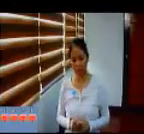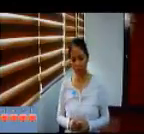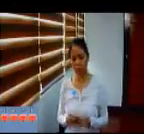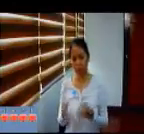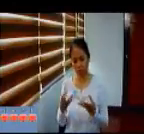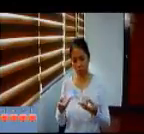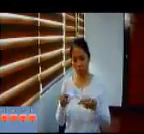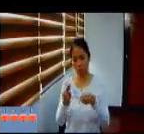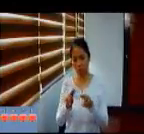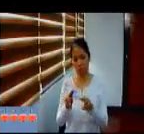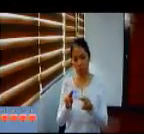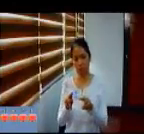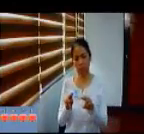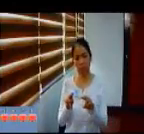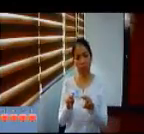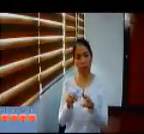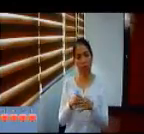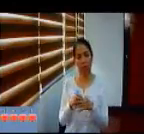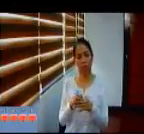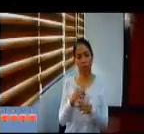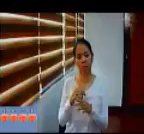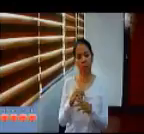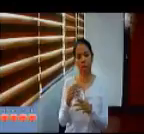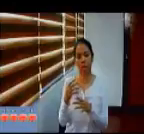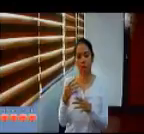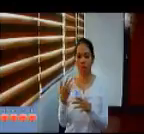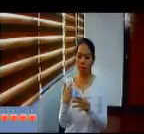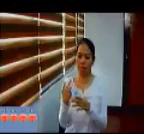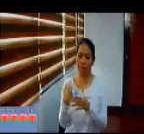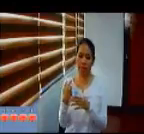in an optimal way, there must be